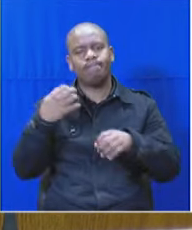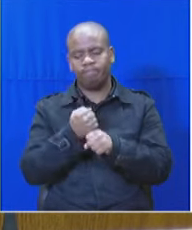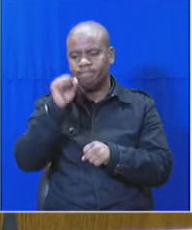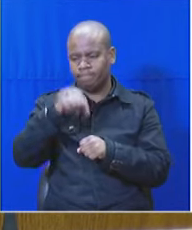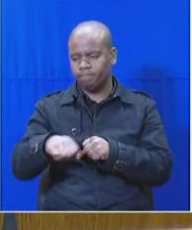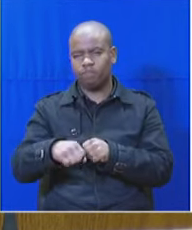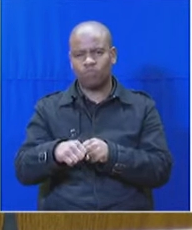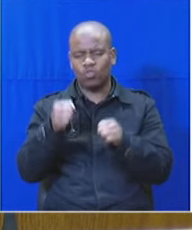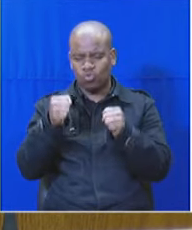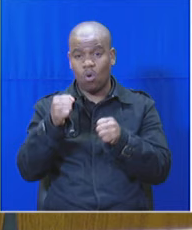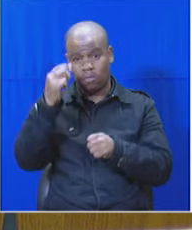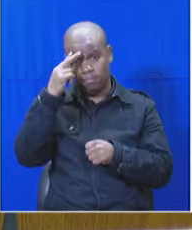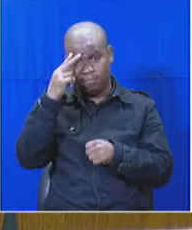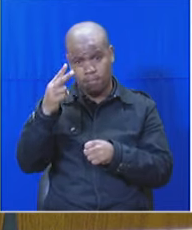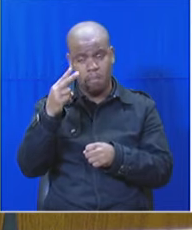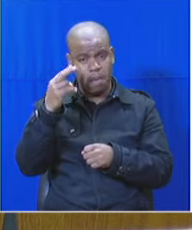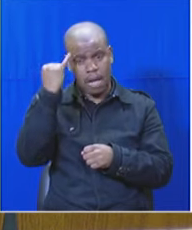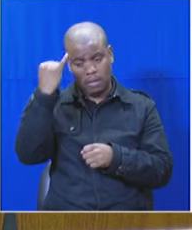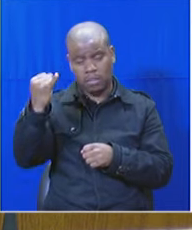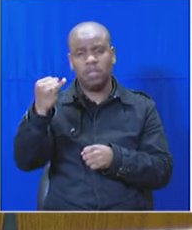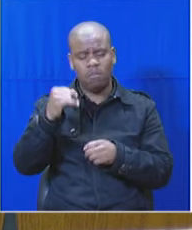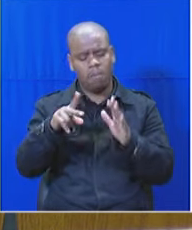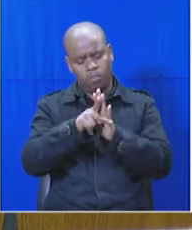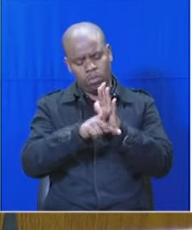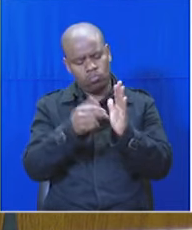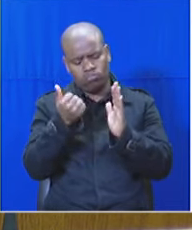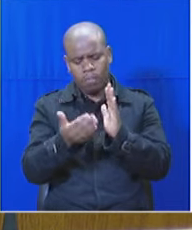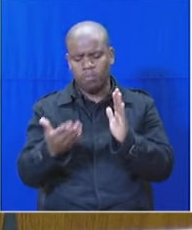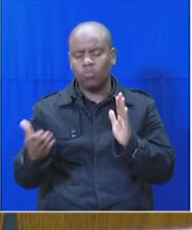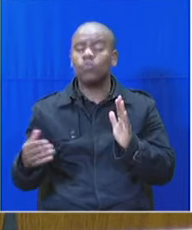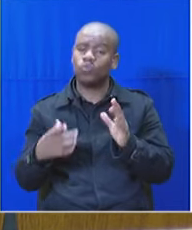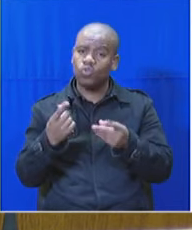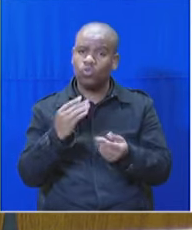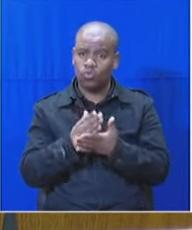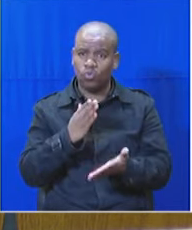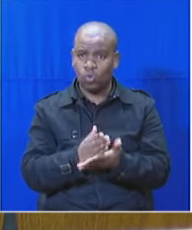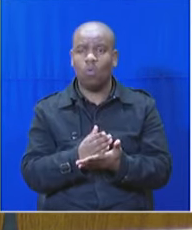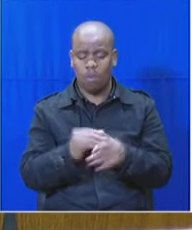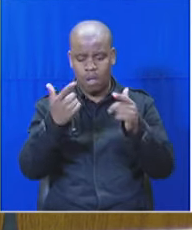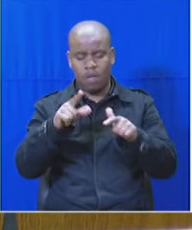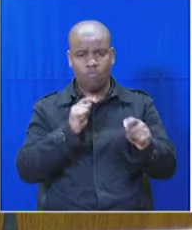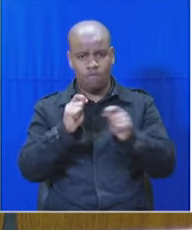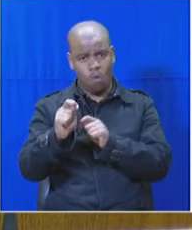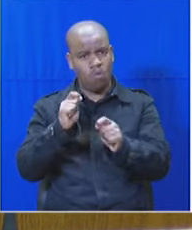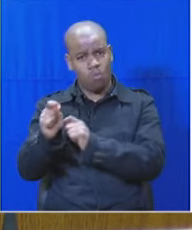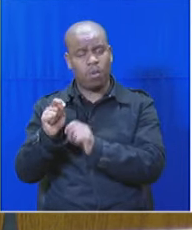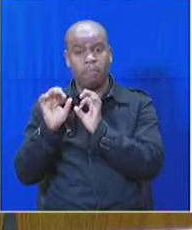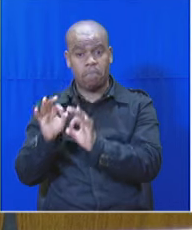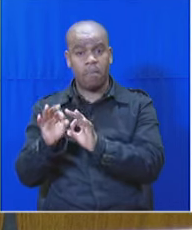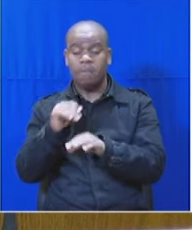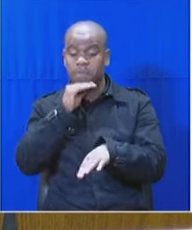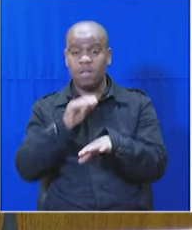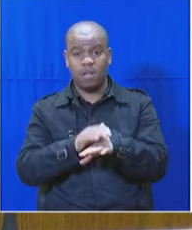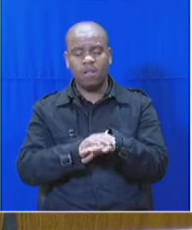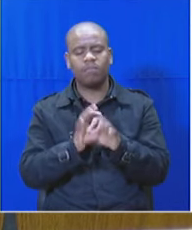that these policy proposals would go a long way towards addressing the strategic thrust of land reform, namely rekindling